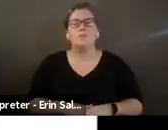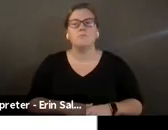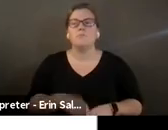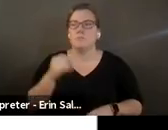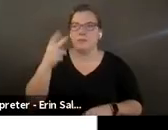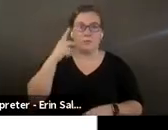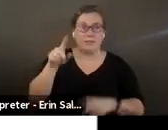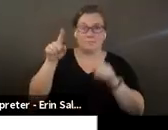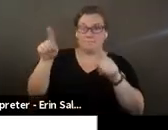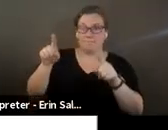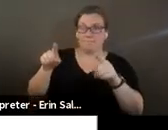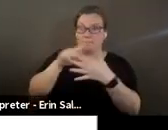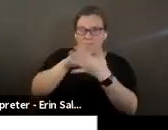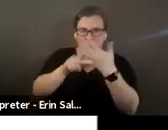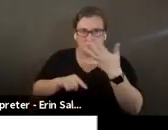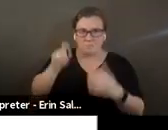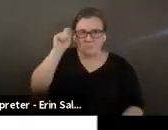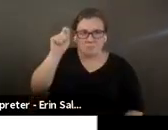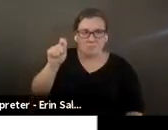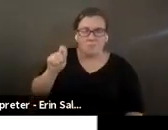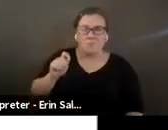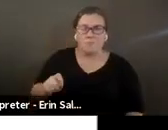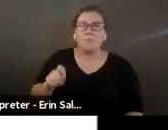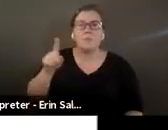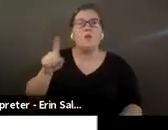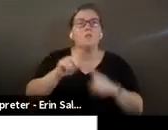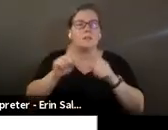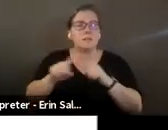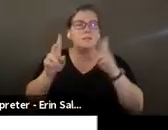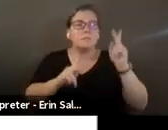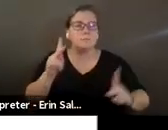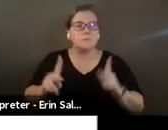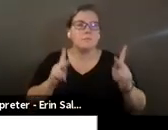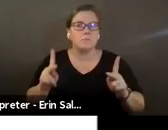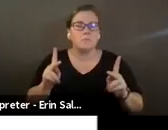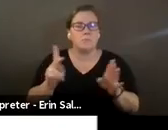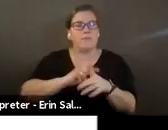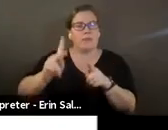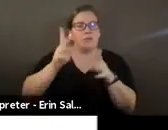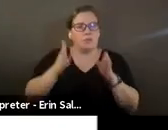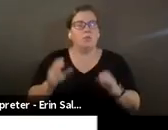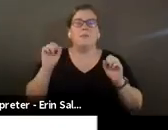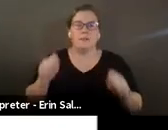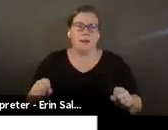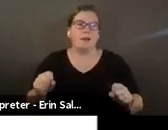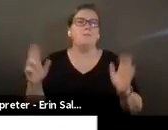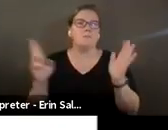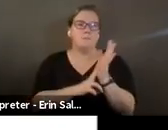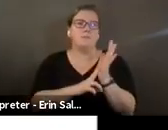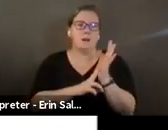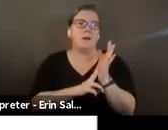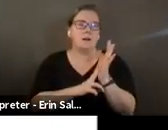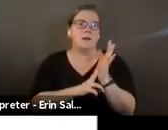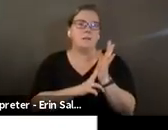looking at your screen, there's a list of professional certifiers that we do allow to sign the form.